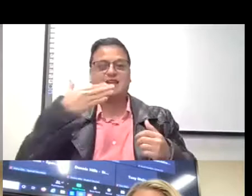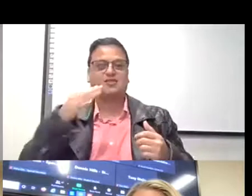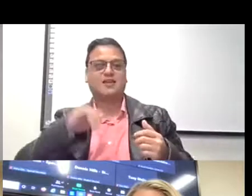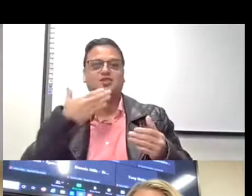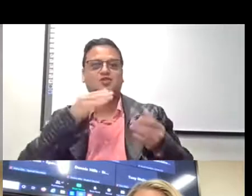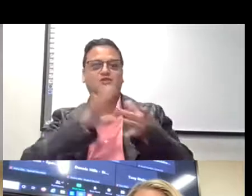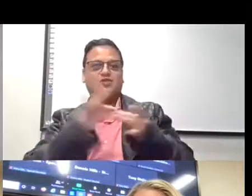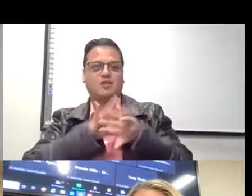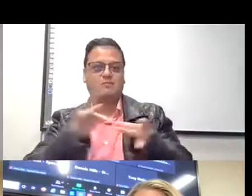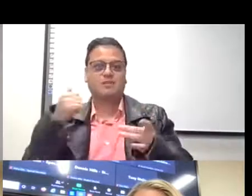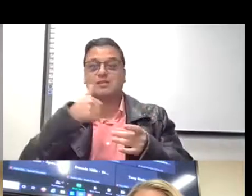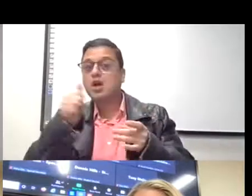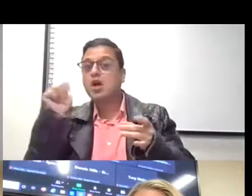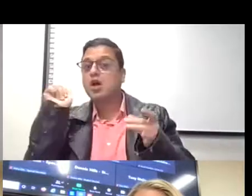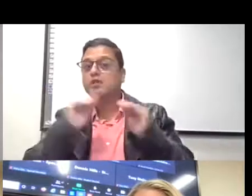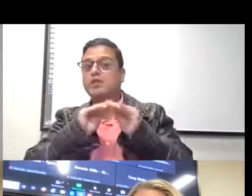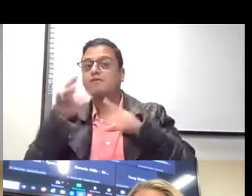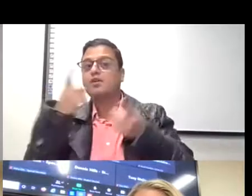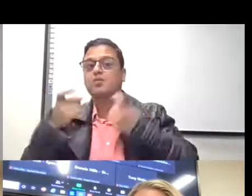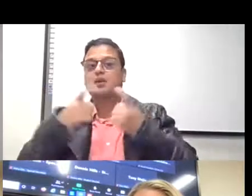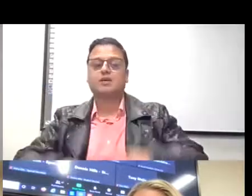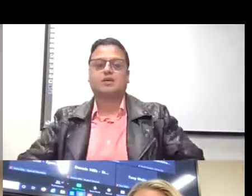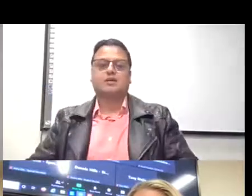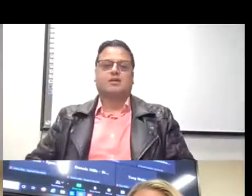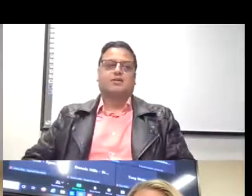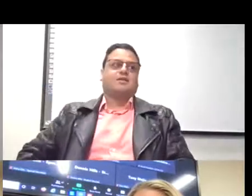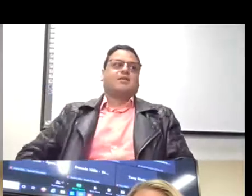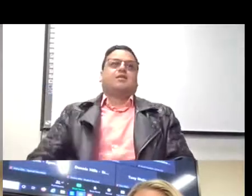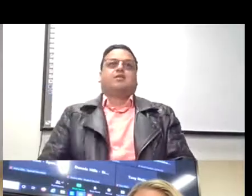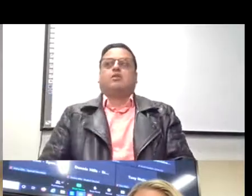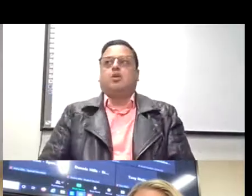comment. Any other clarifying questions from the board?